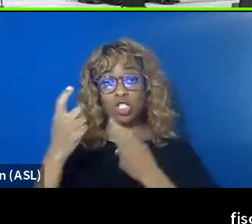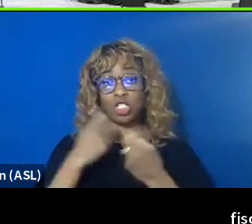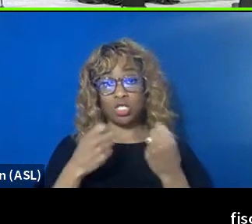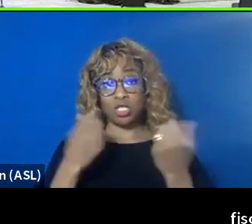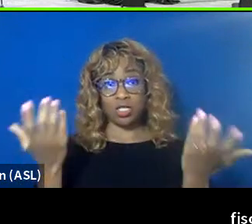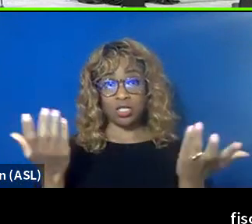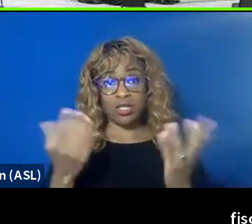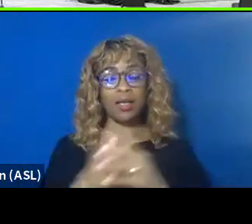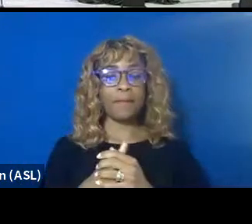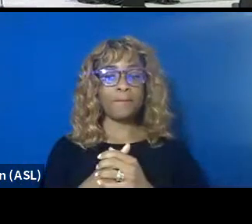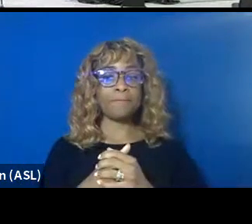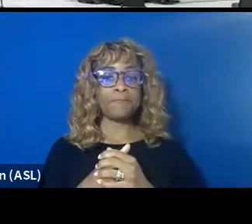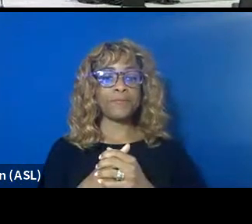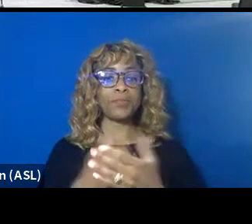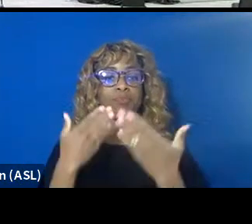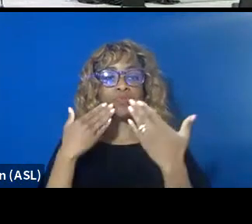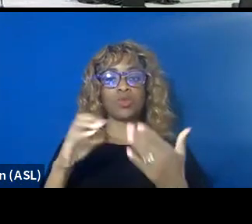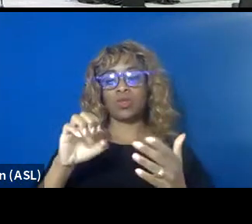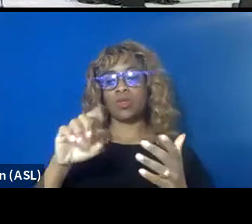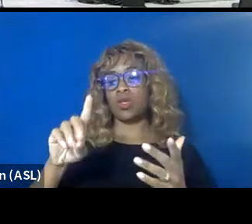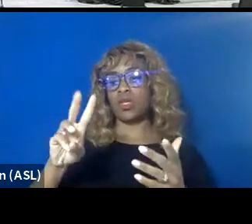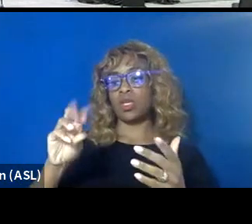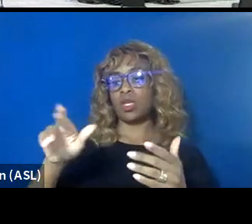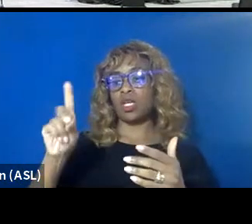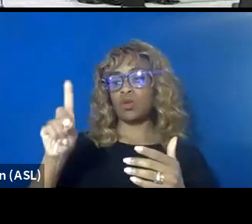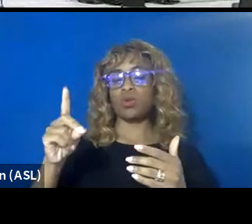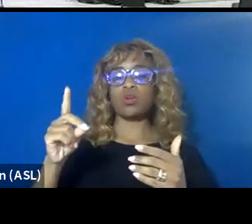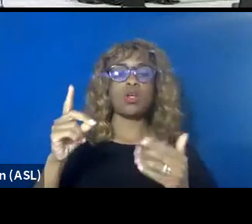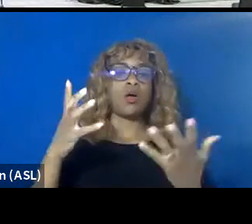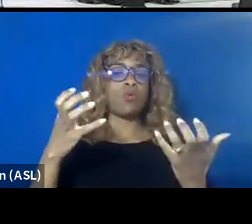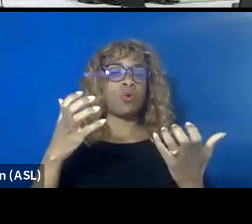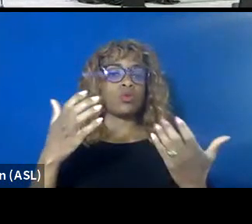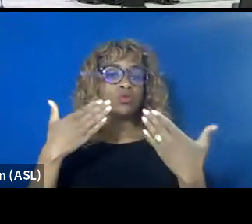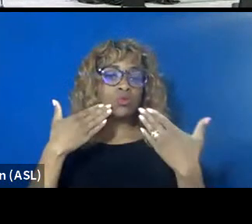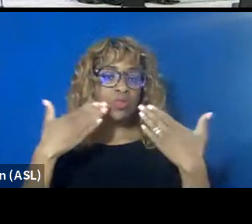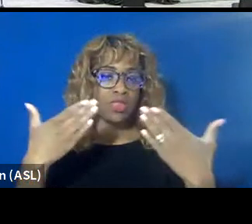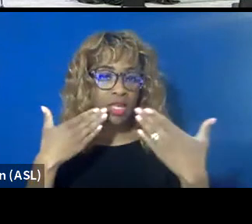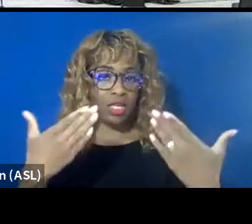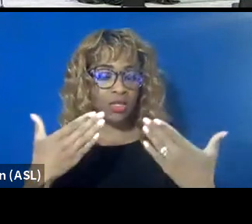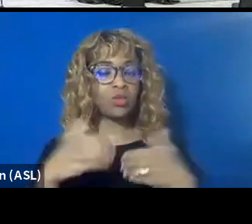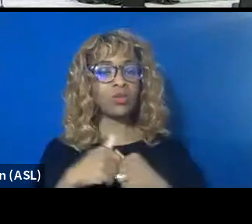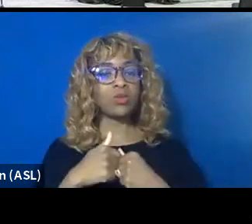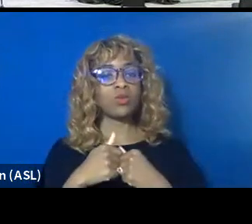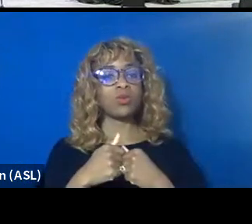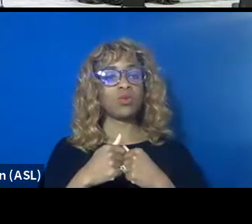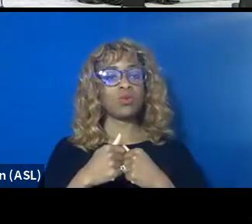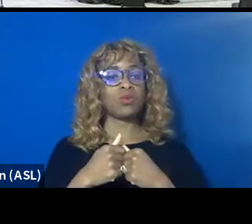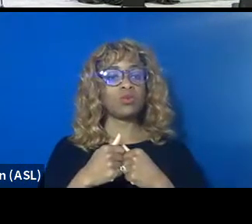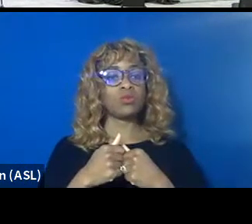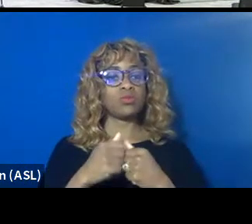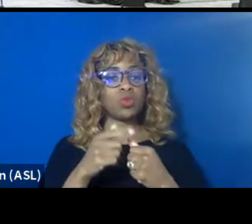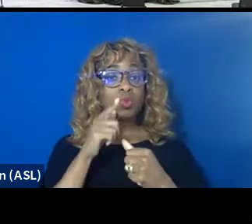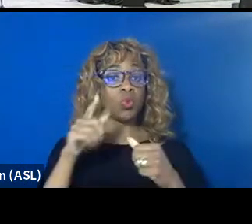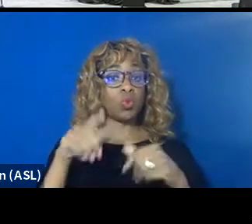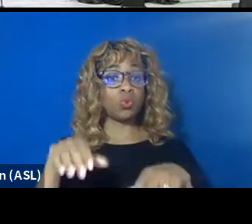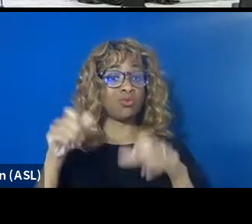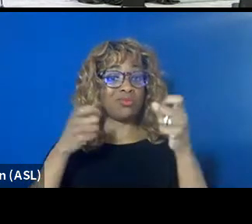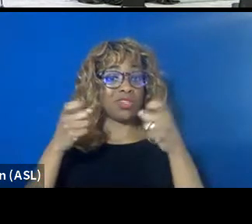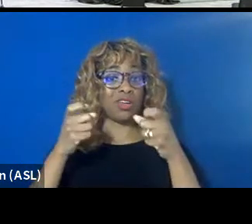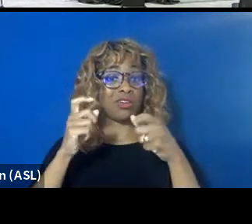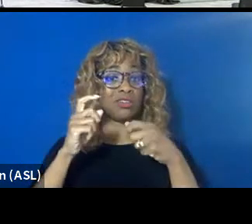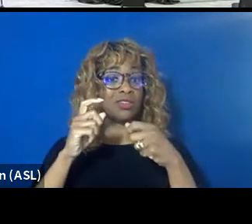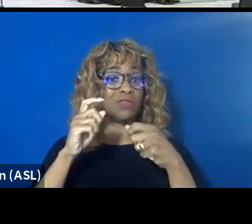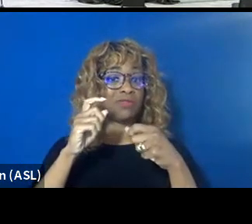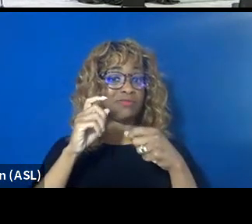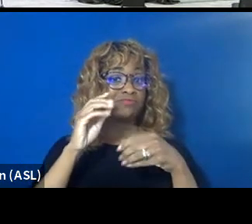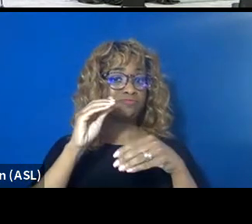time. Thank you, Edward. I'd just like to extend warm gratitude to you and whoever was in charge of putting together these packets